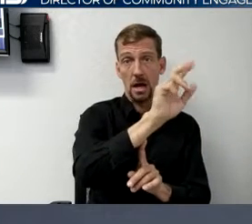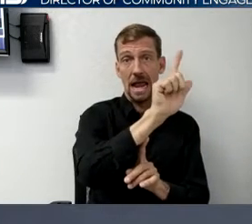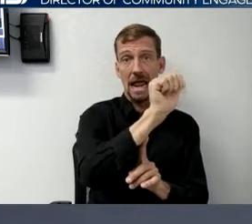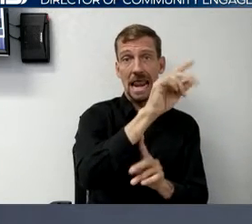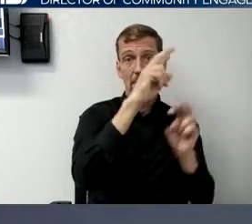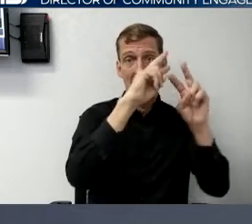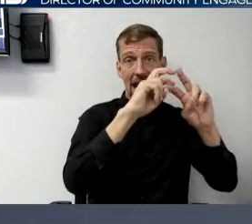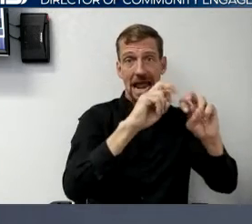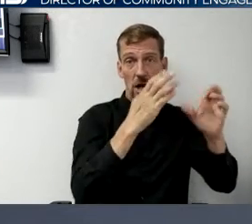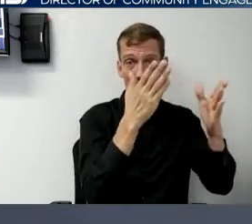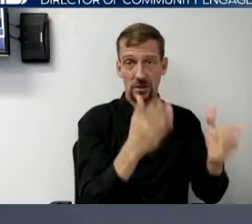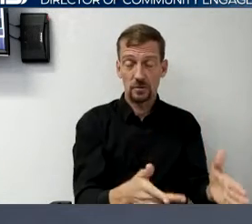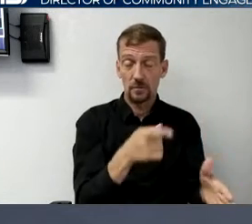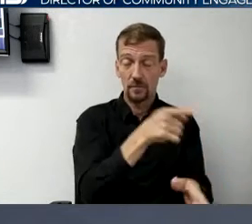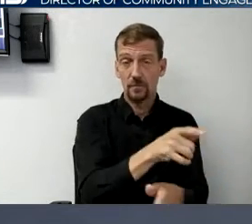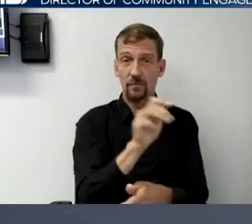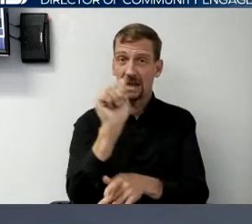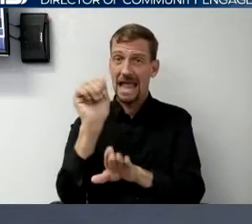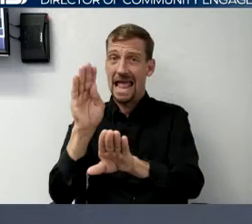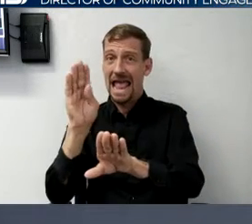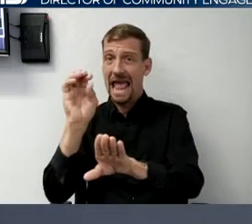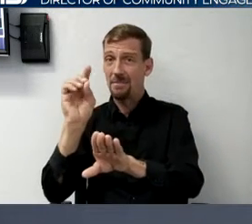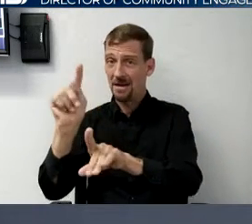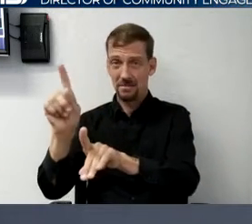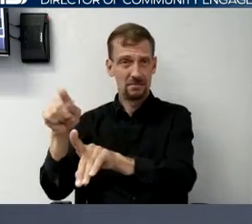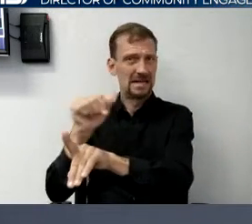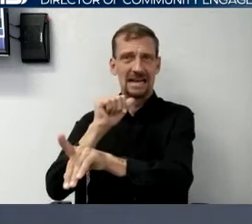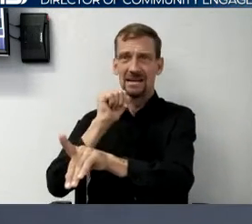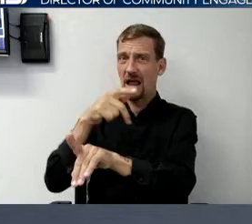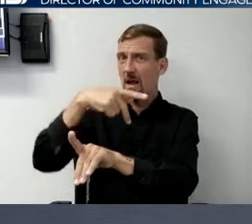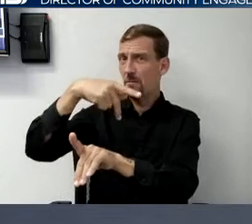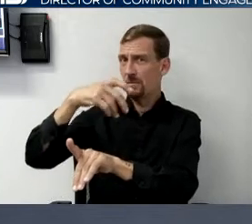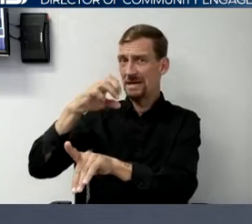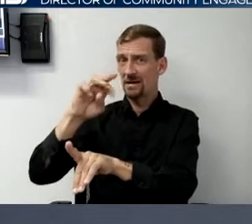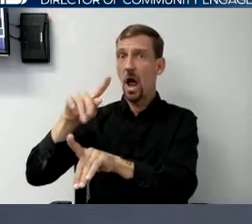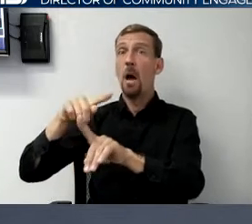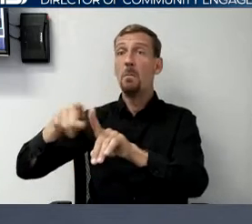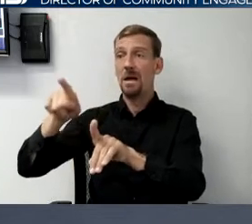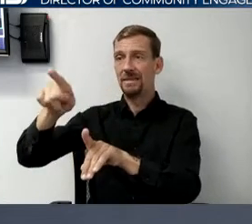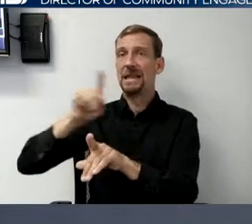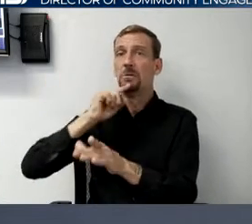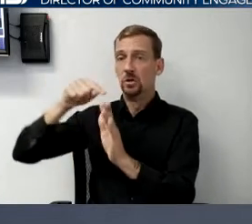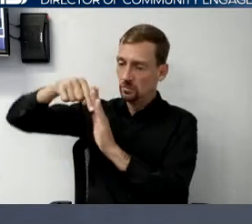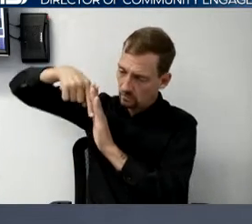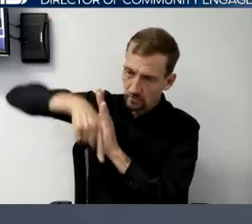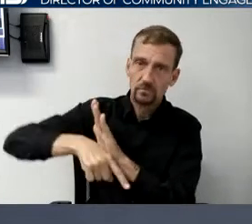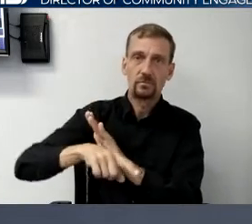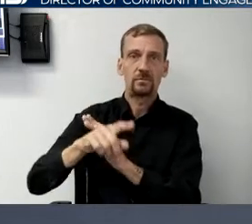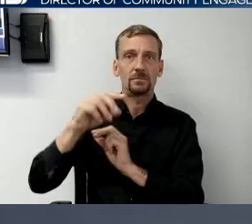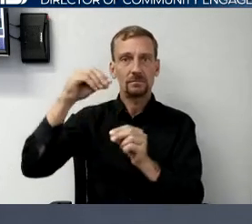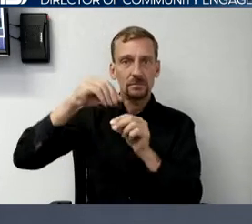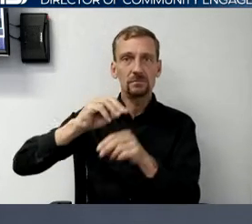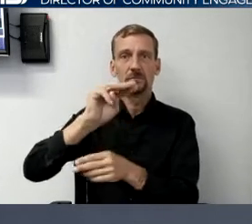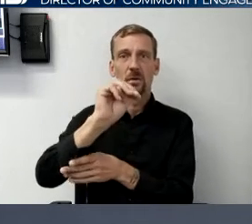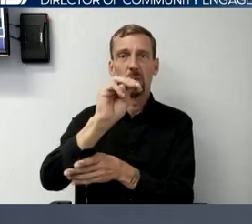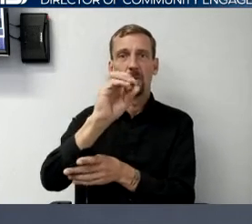analyzer. The Abbott is not PCR, but they both are molecular, which means they have a